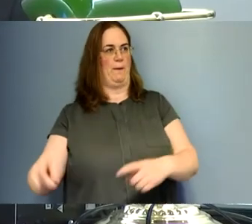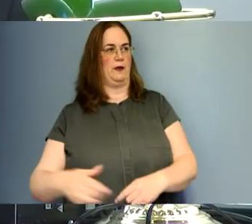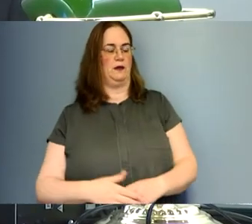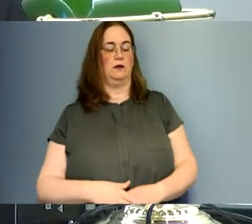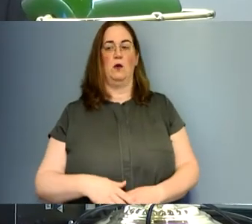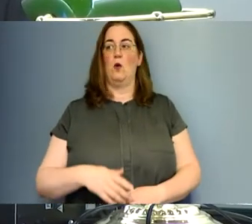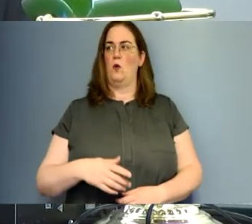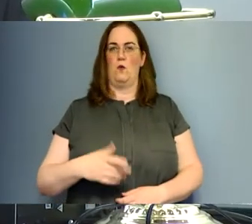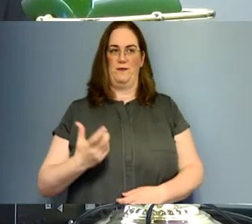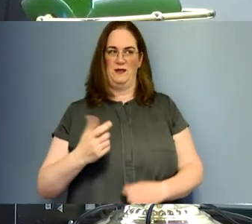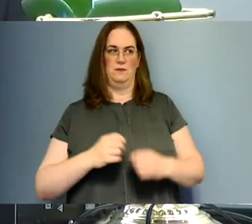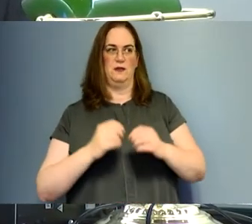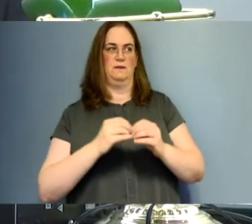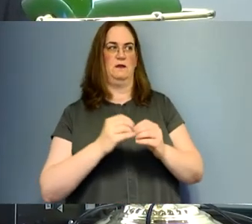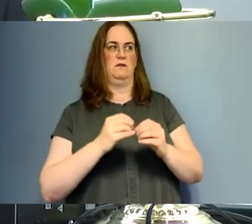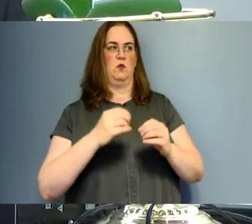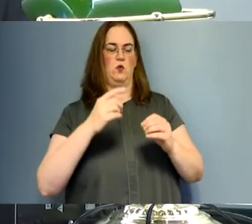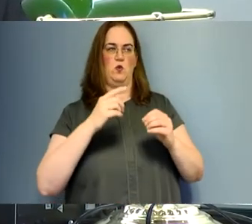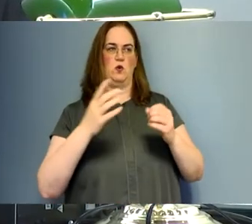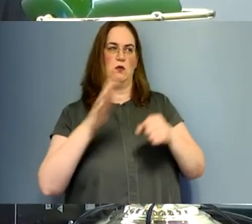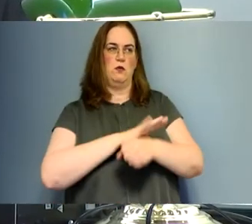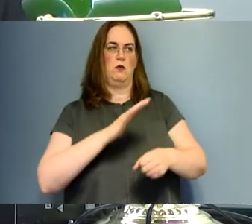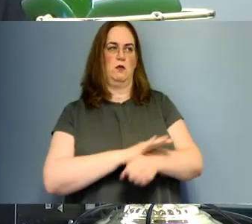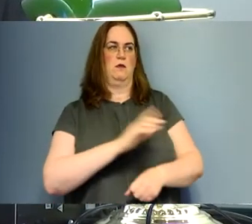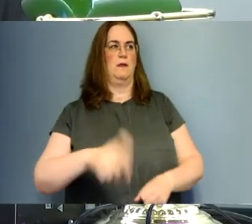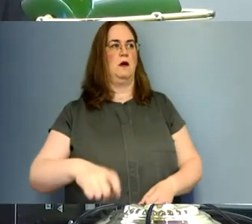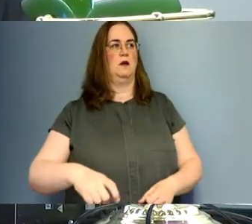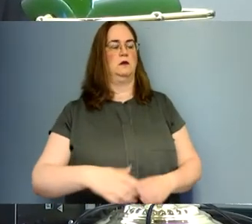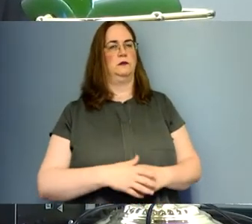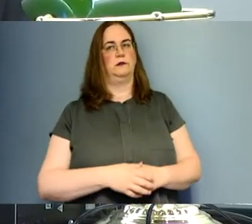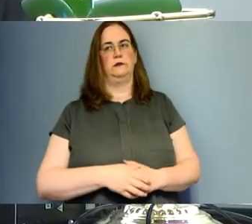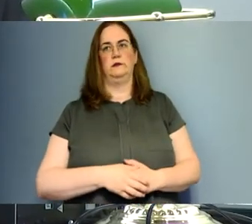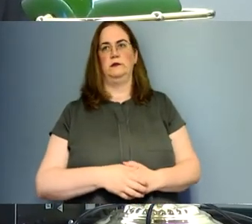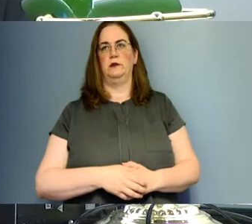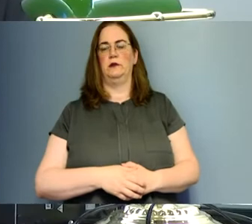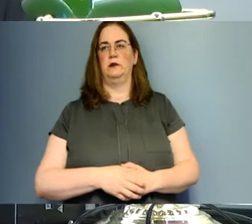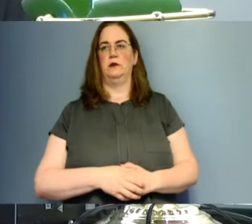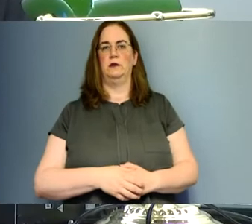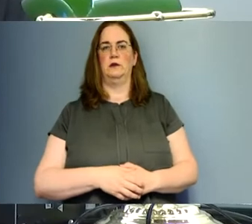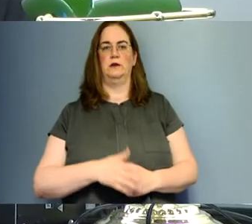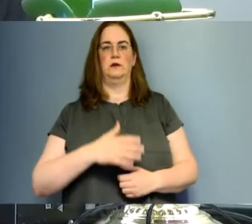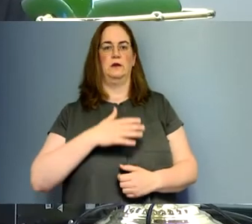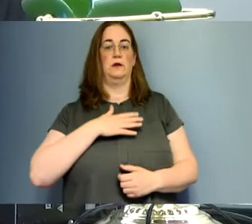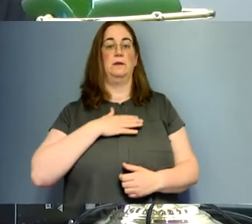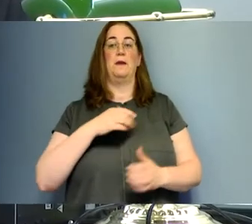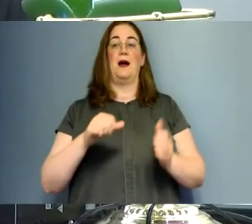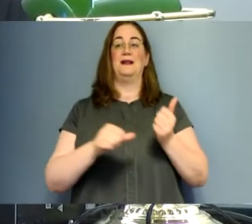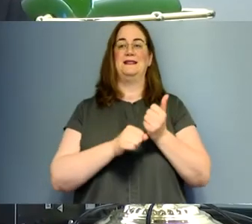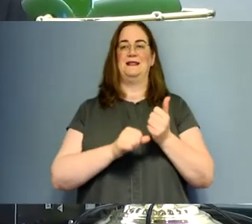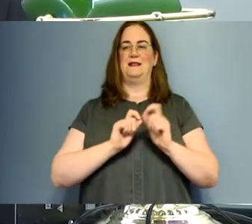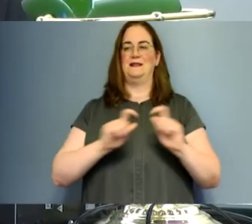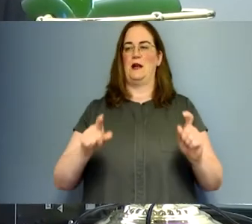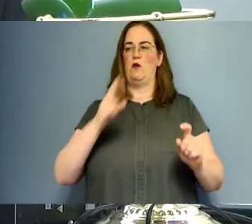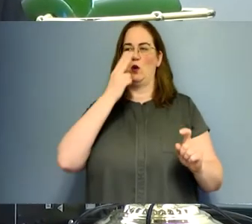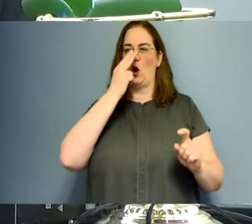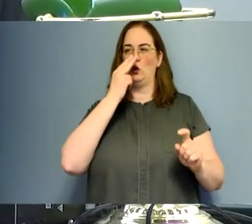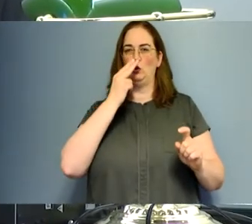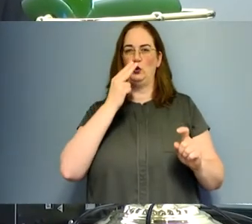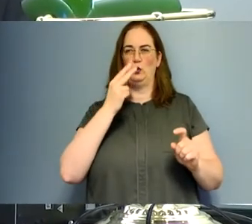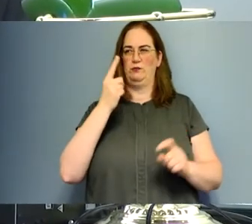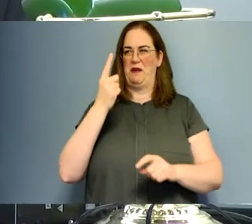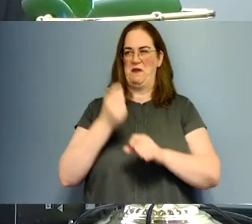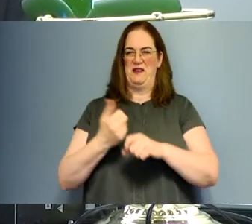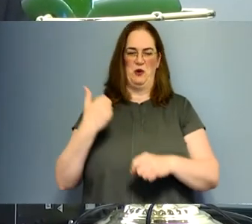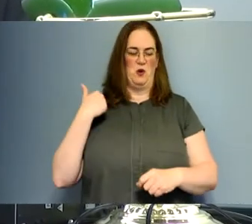must go even deeper. You know, it's my assistant sent around a cartoon, it was about a year